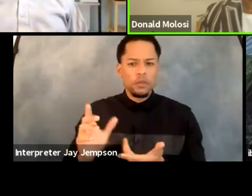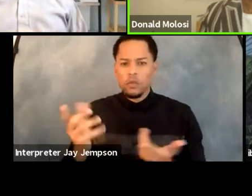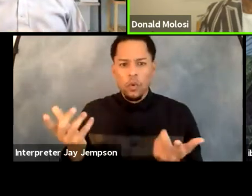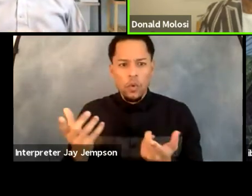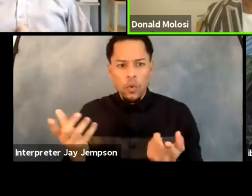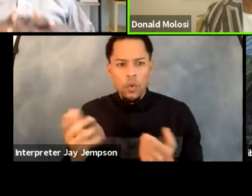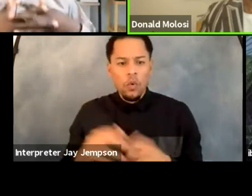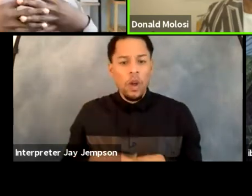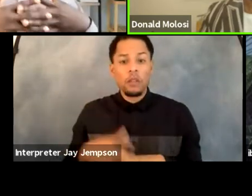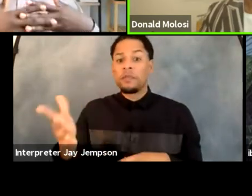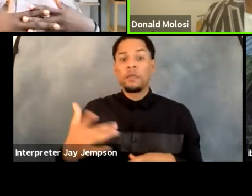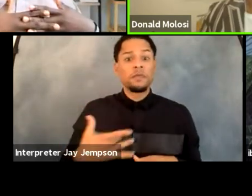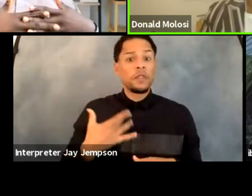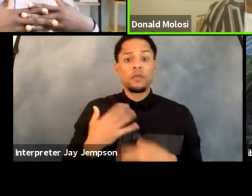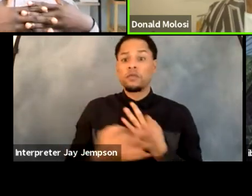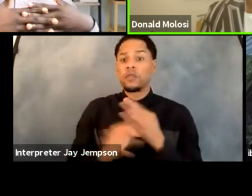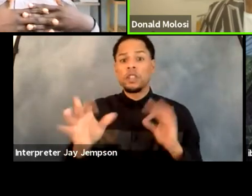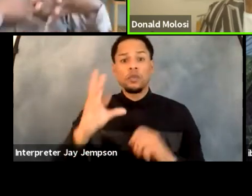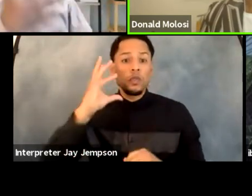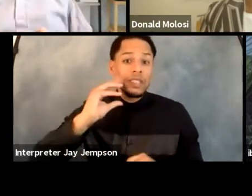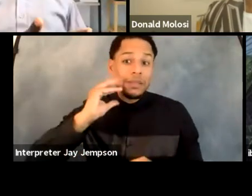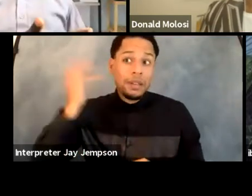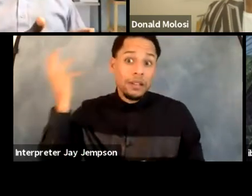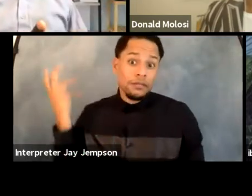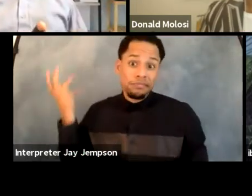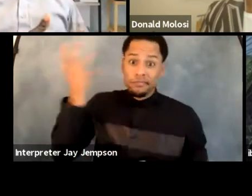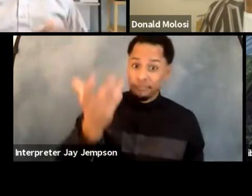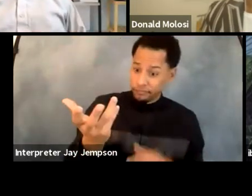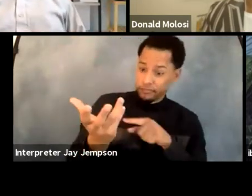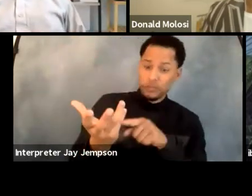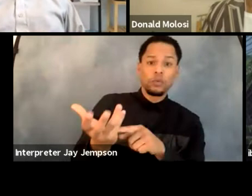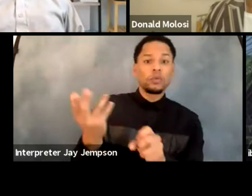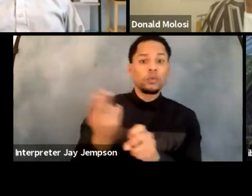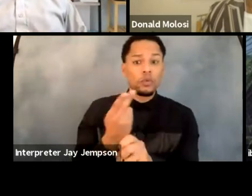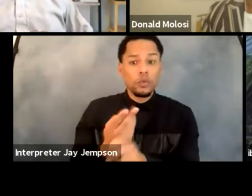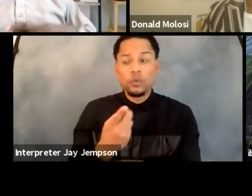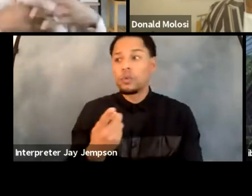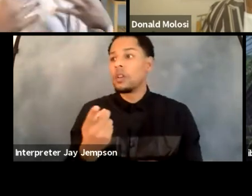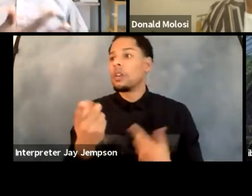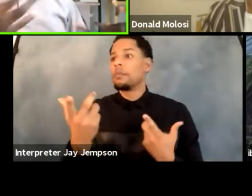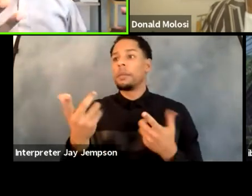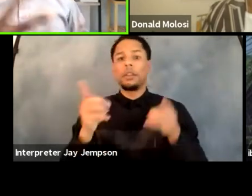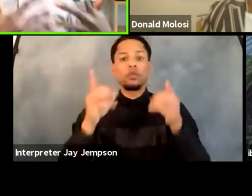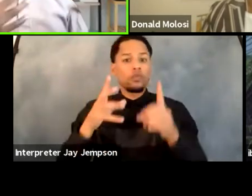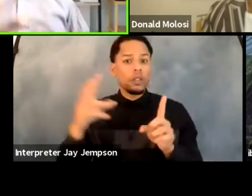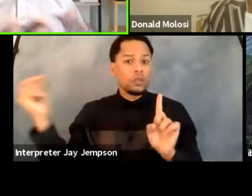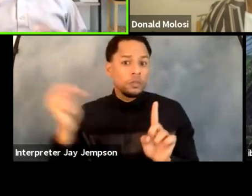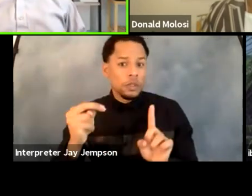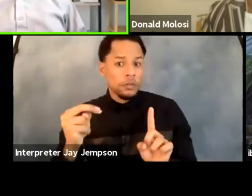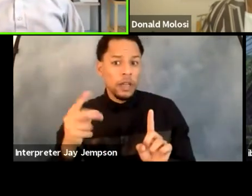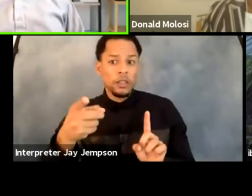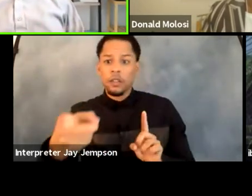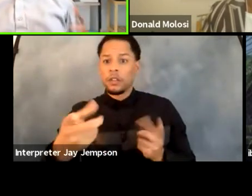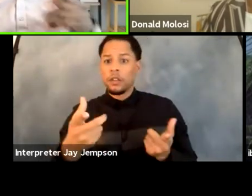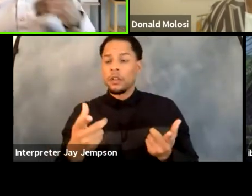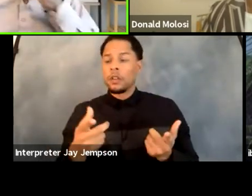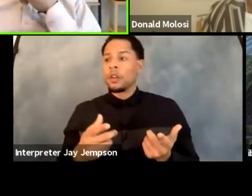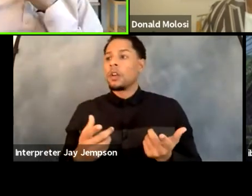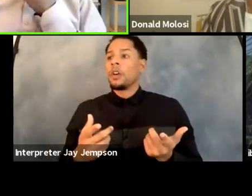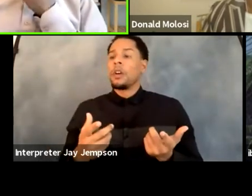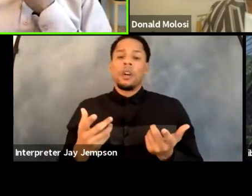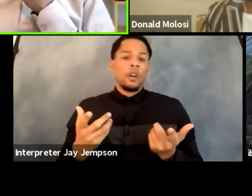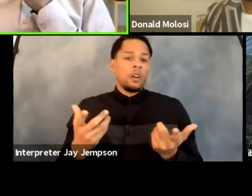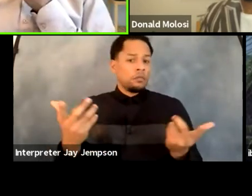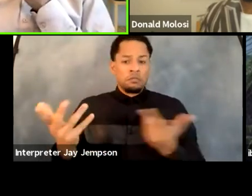your examples, whether from from a director's perspective or from other perspectives and positionality that you want to